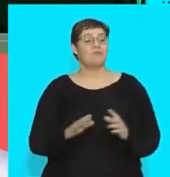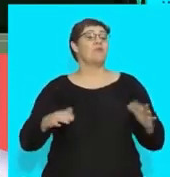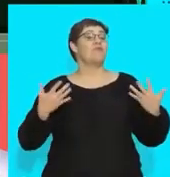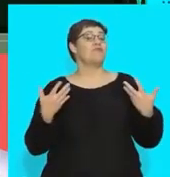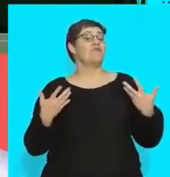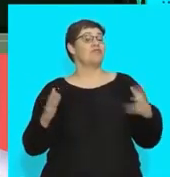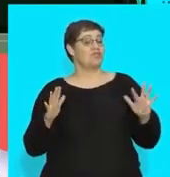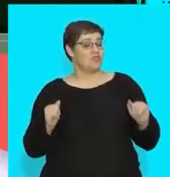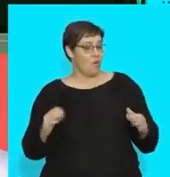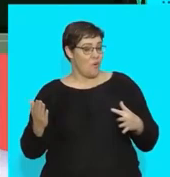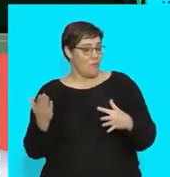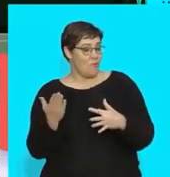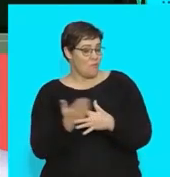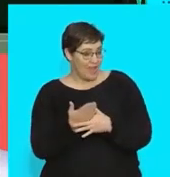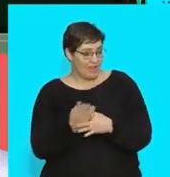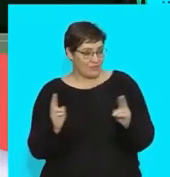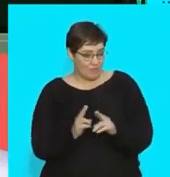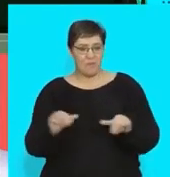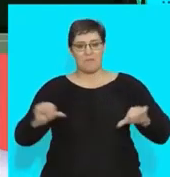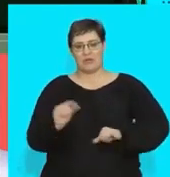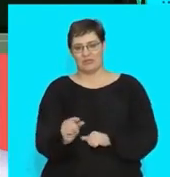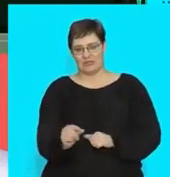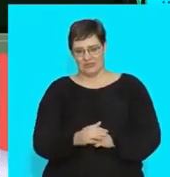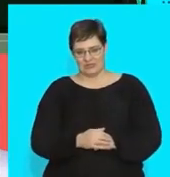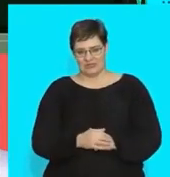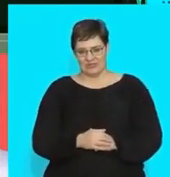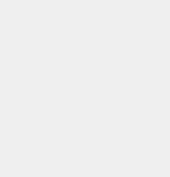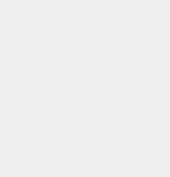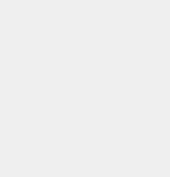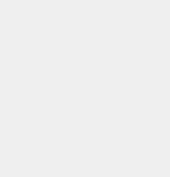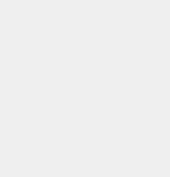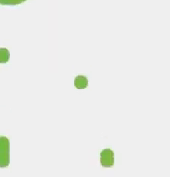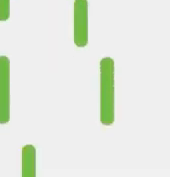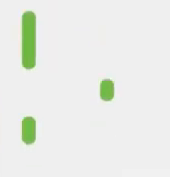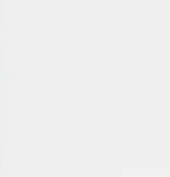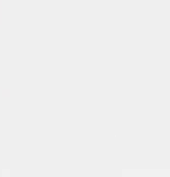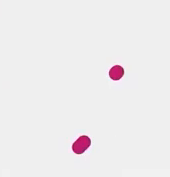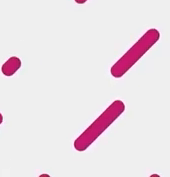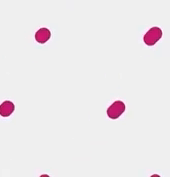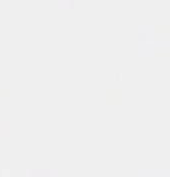afraid that's all we have time for. We're going to take a wee break and we'll be right back.